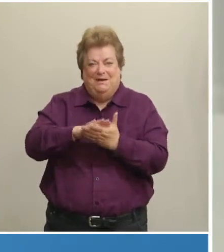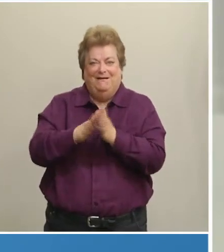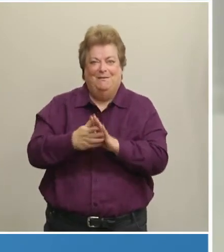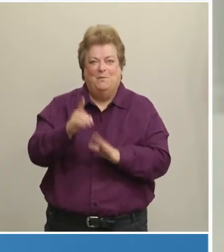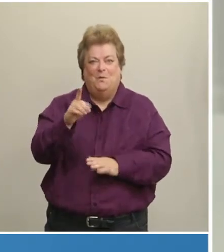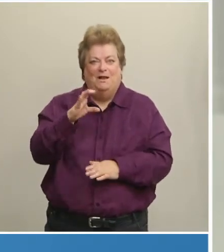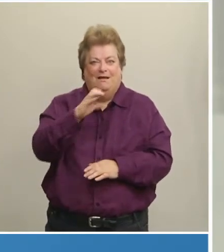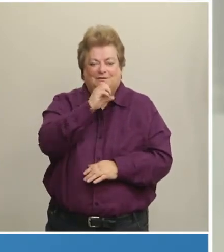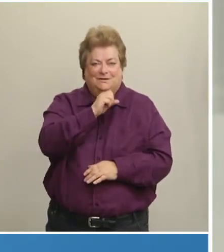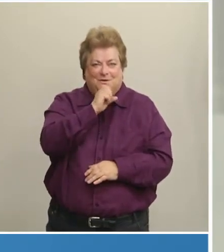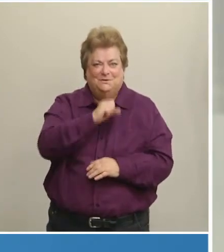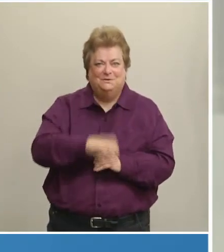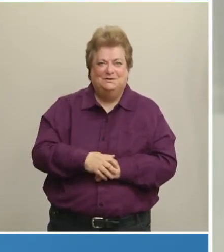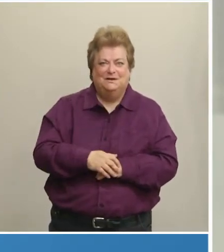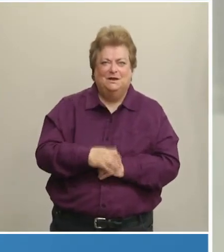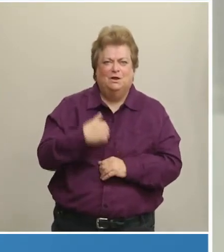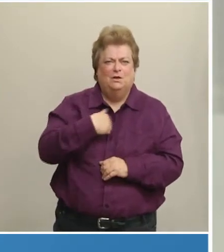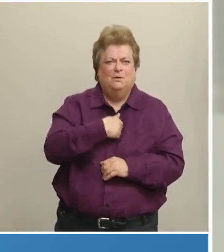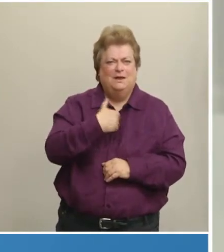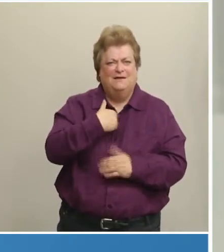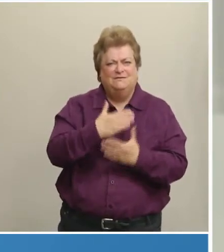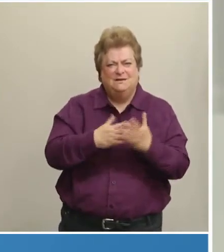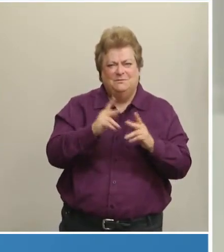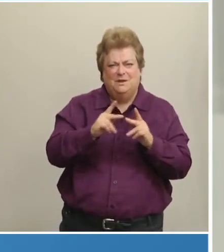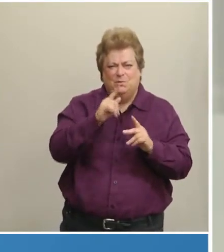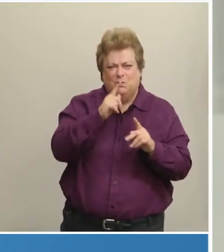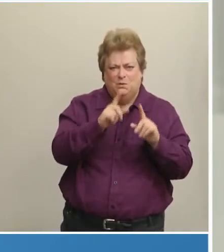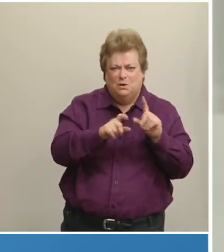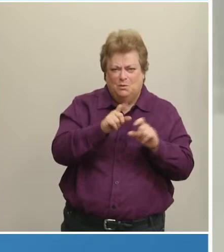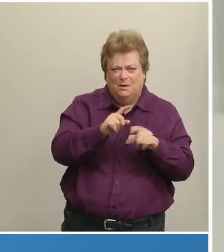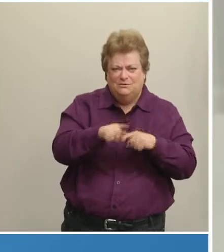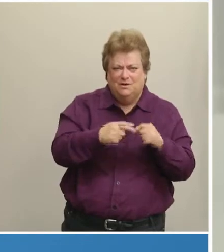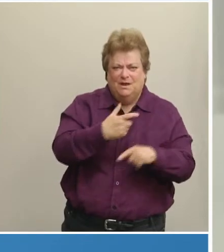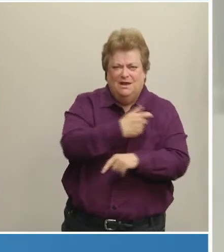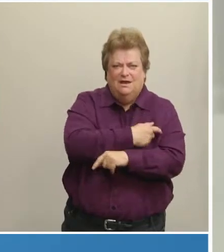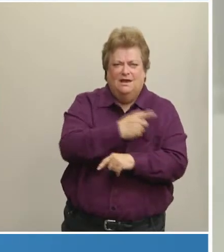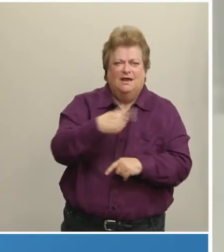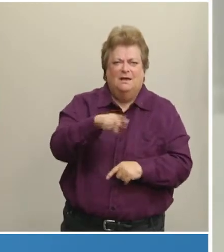understand that some people may have questions about the vaccine, including people who are